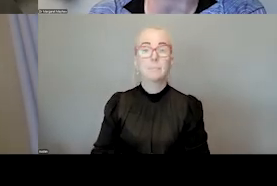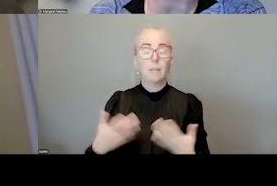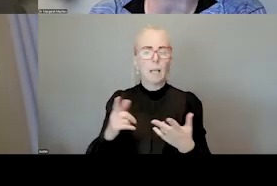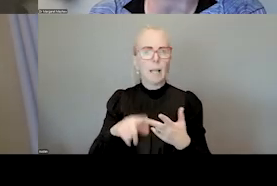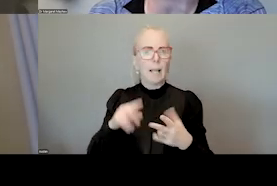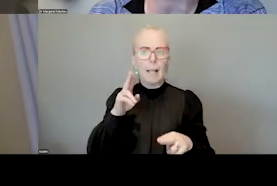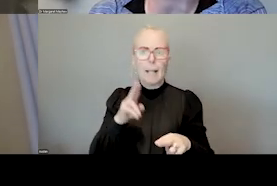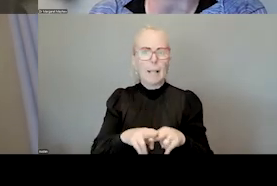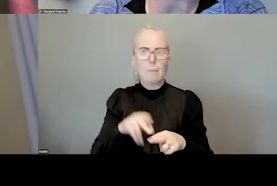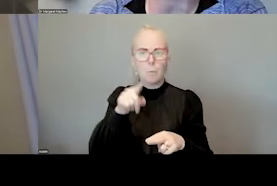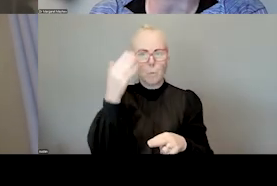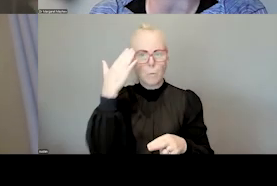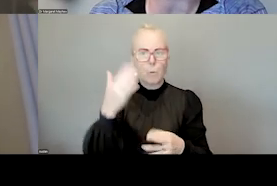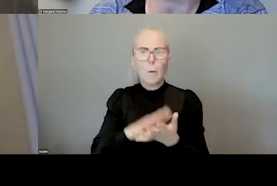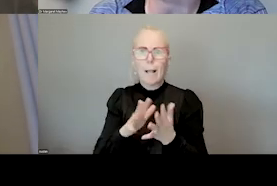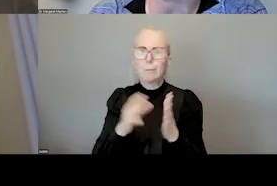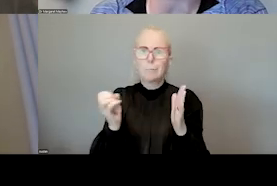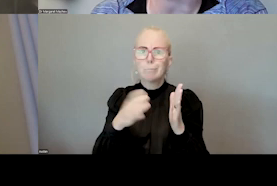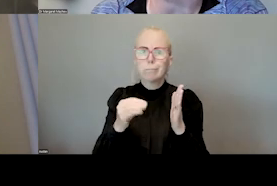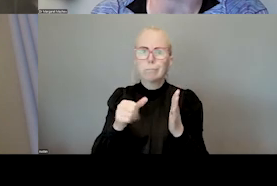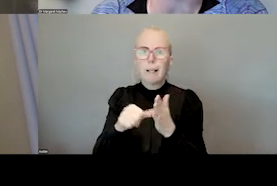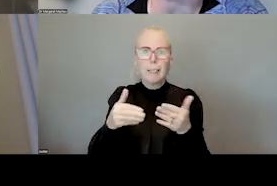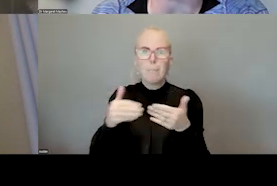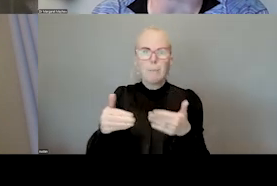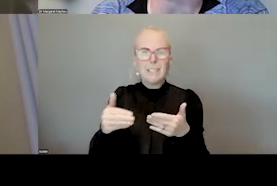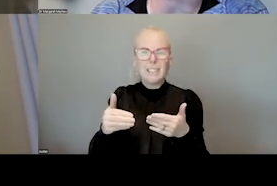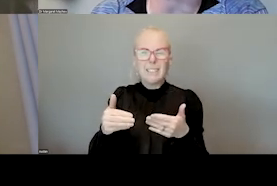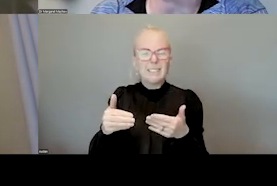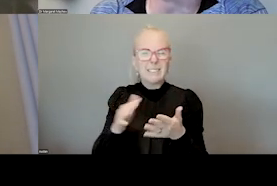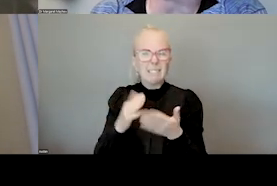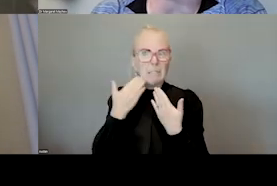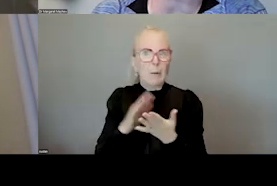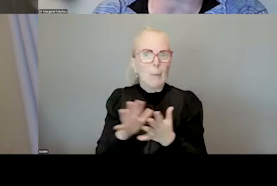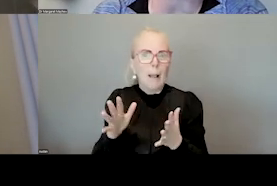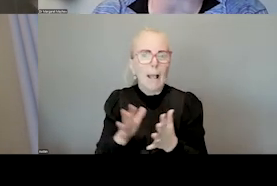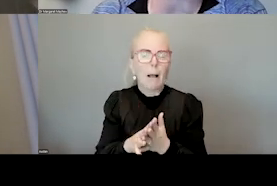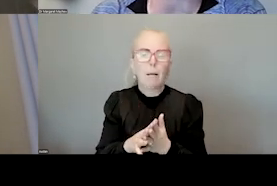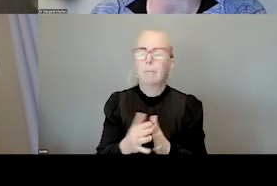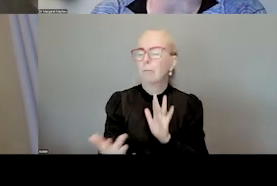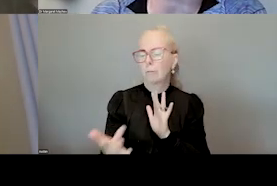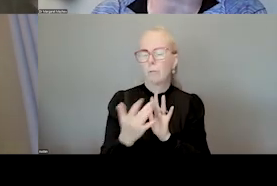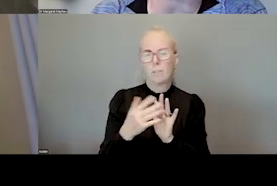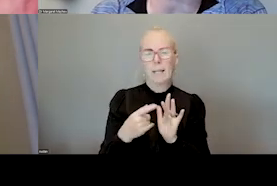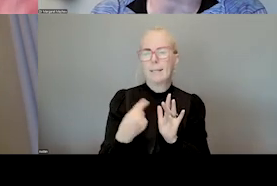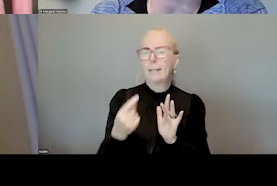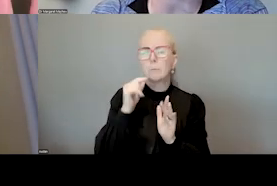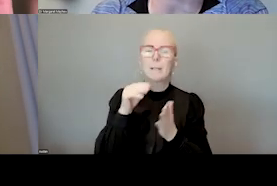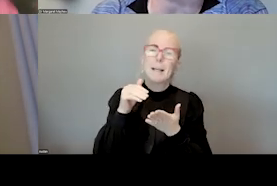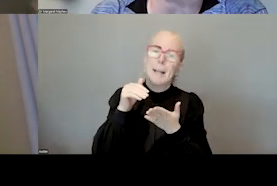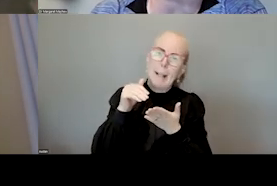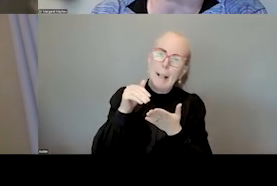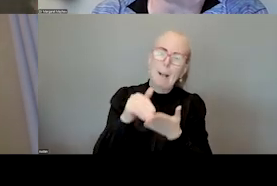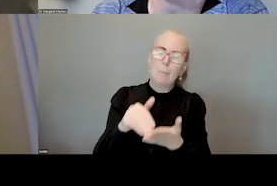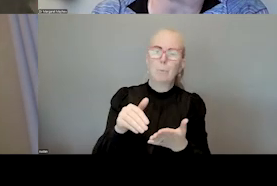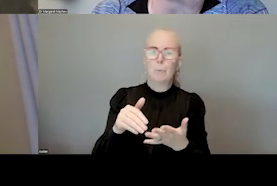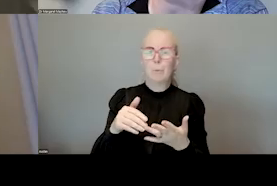with the budget section, give us a call. We Mm, can look at your draft application and work with you to make sure that any